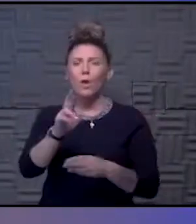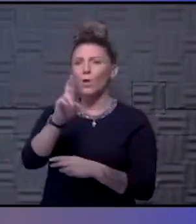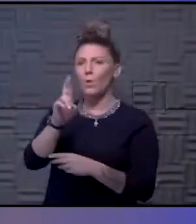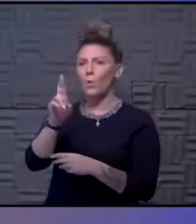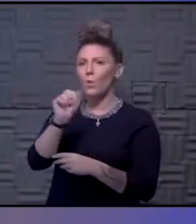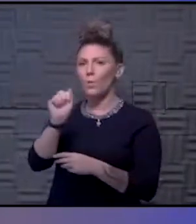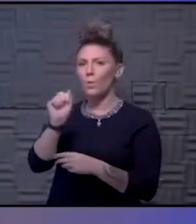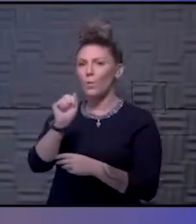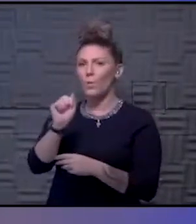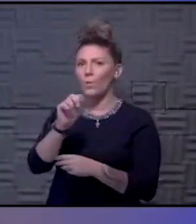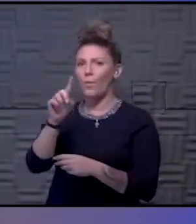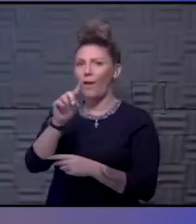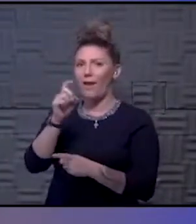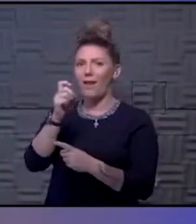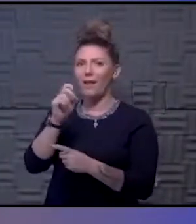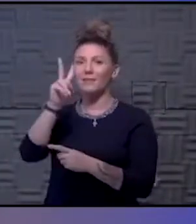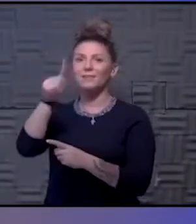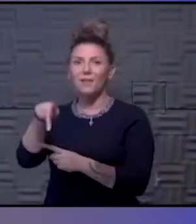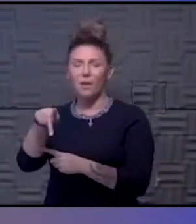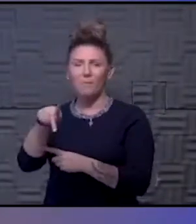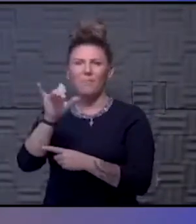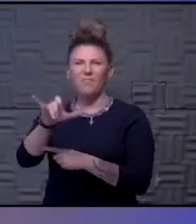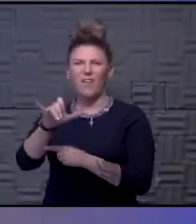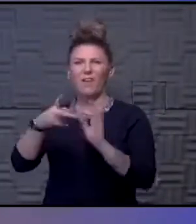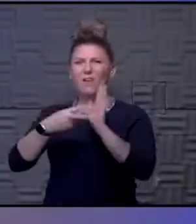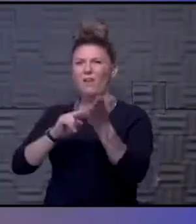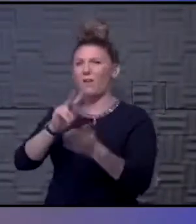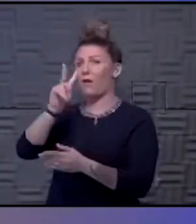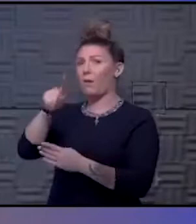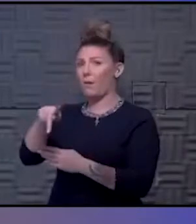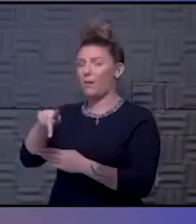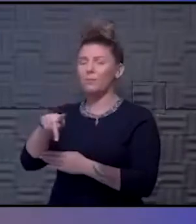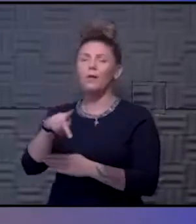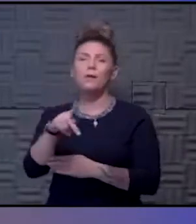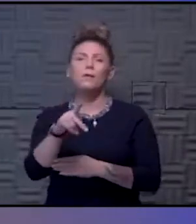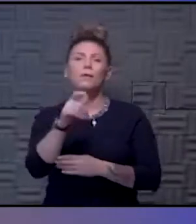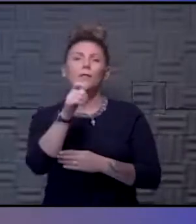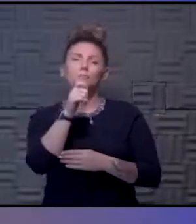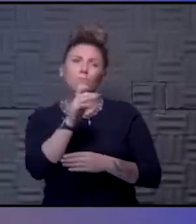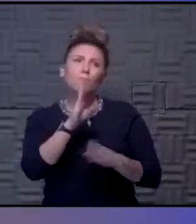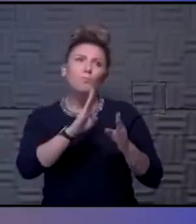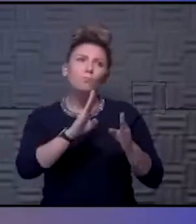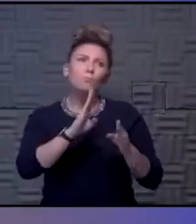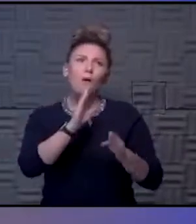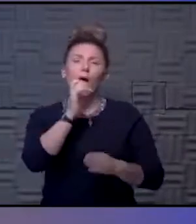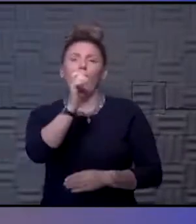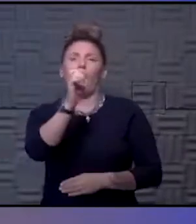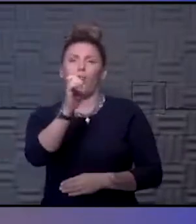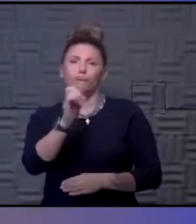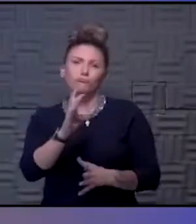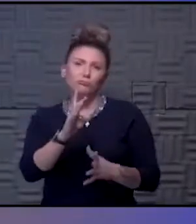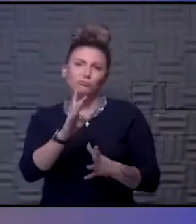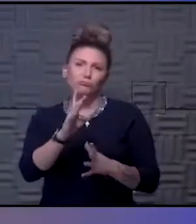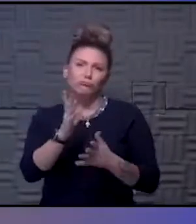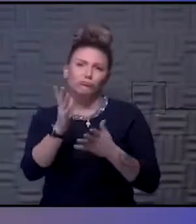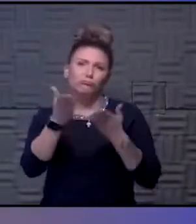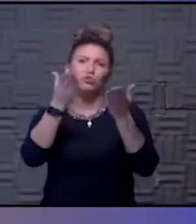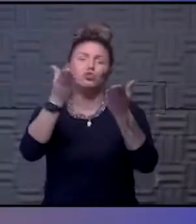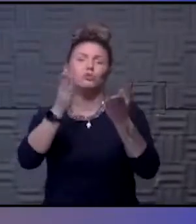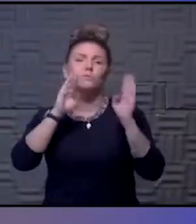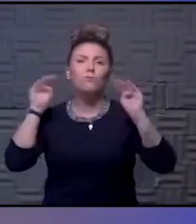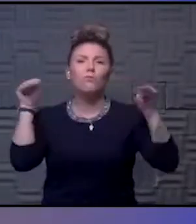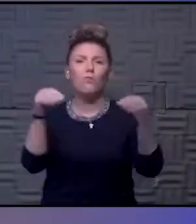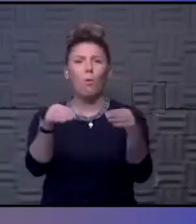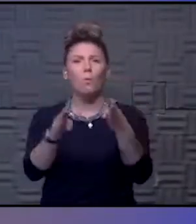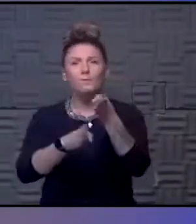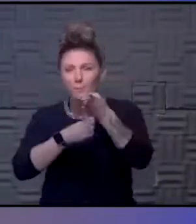UP stands for underserved populations. And so it's about $500 million, I think, nationwide, being focused